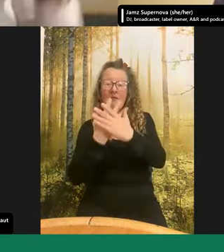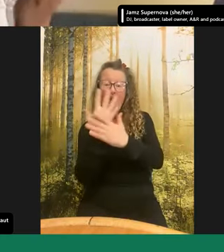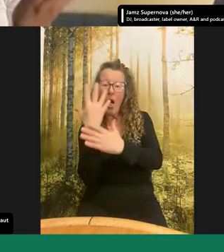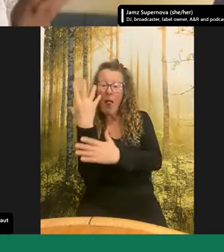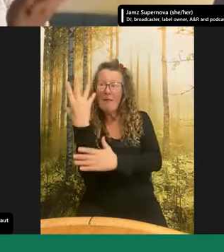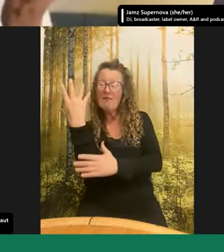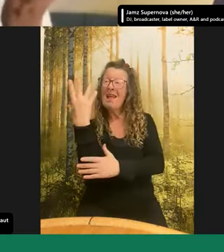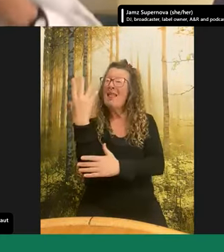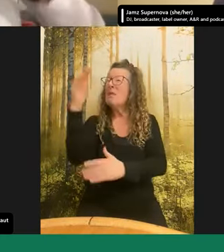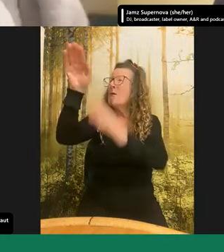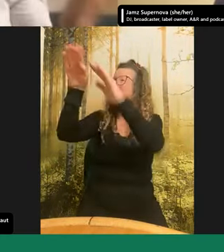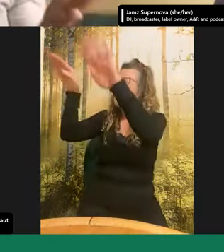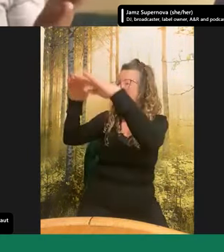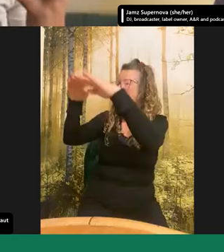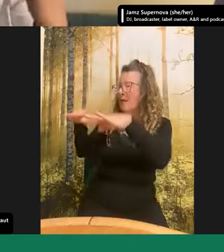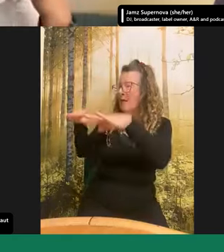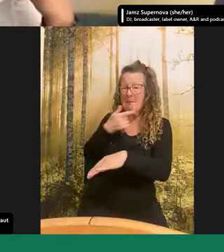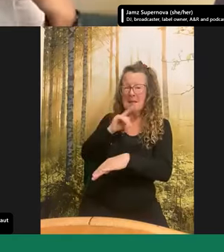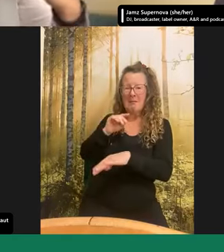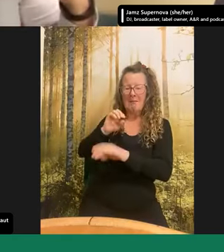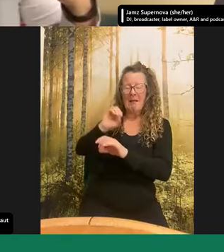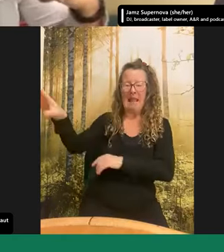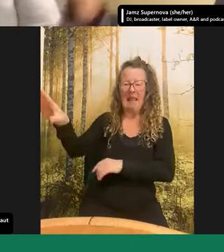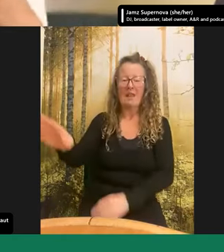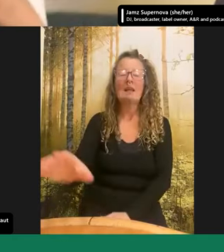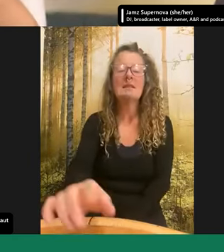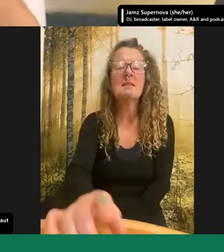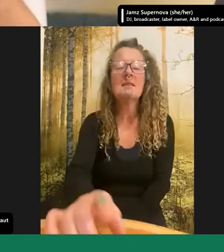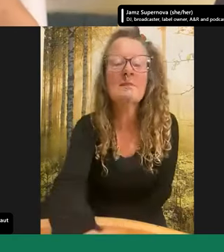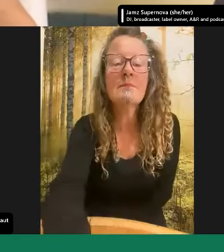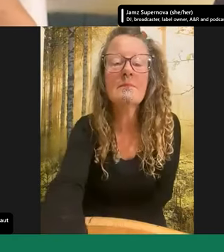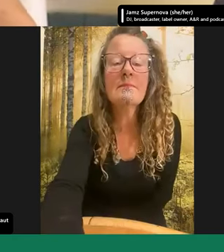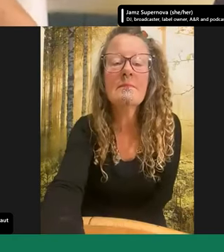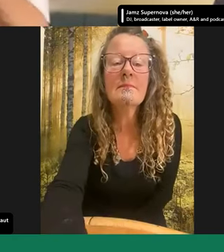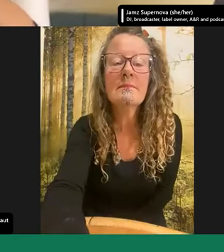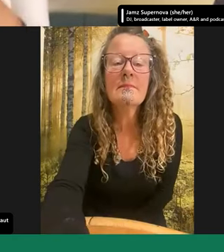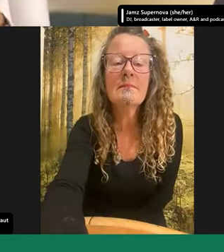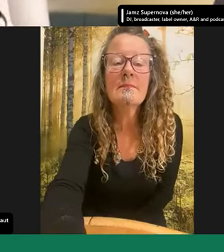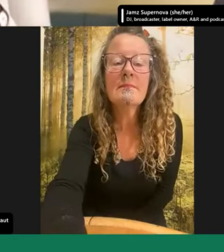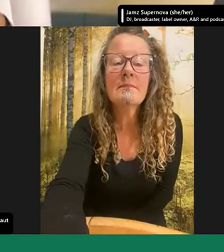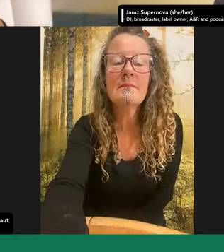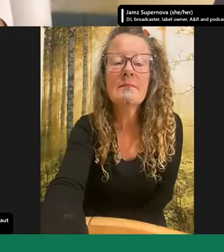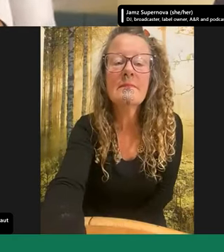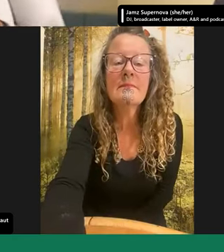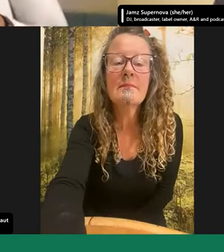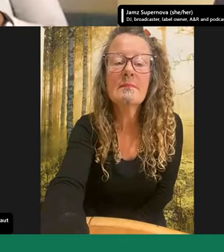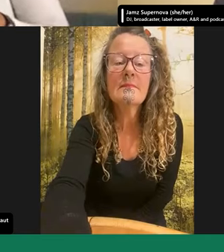can leave things, people can test things in the room, we can bring more information in. And I think that's the kind